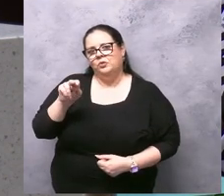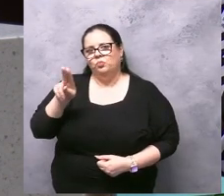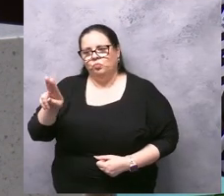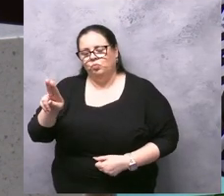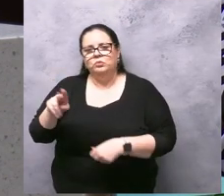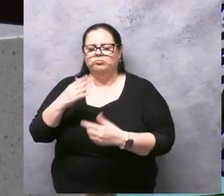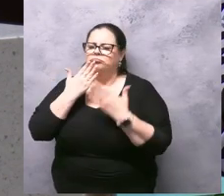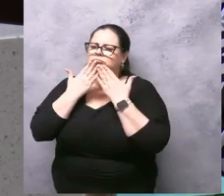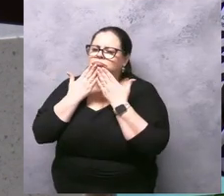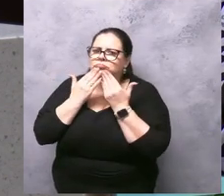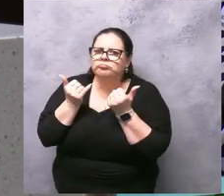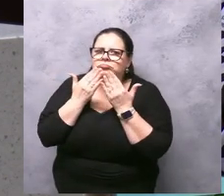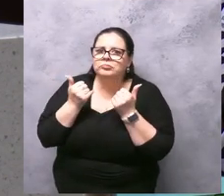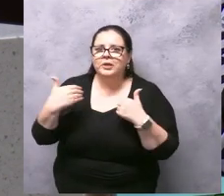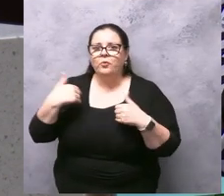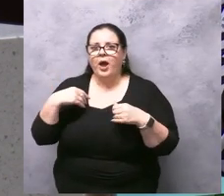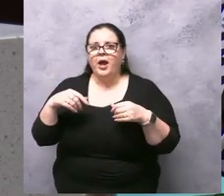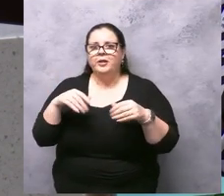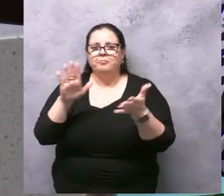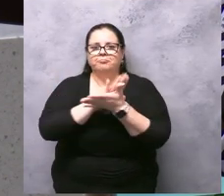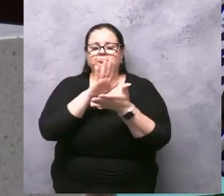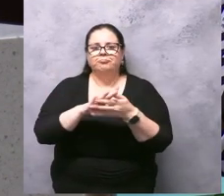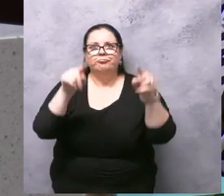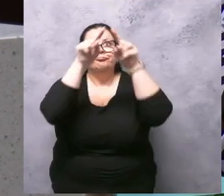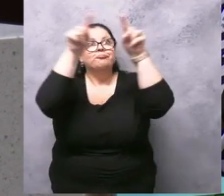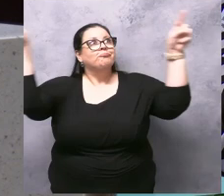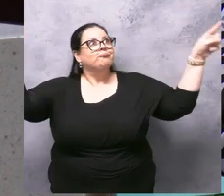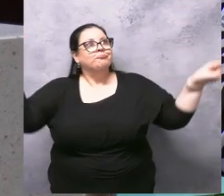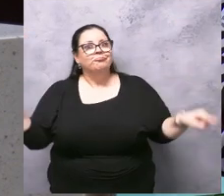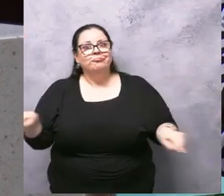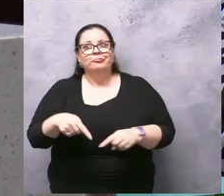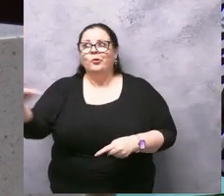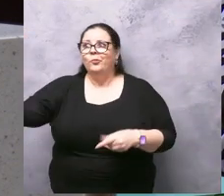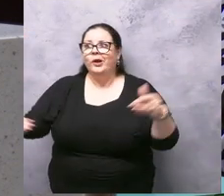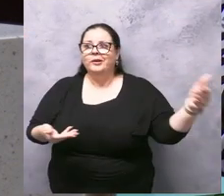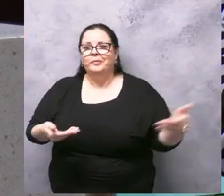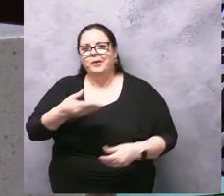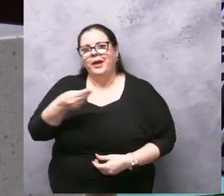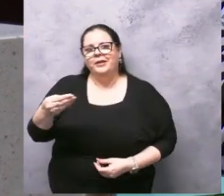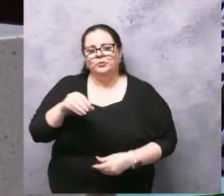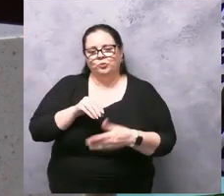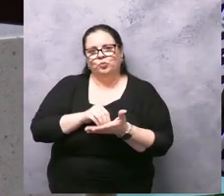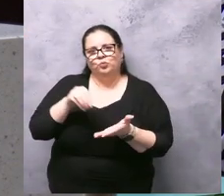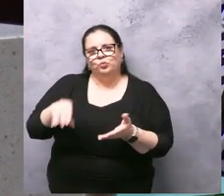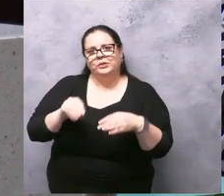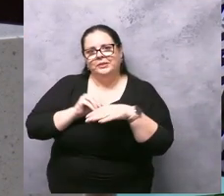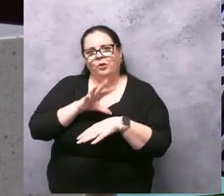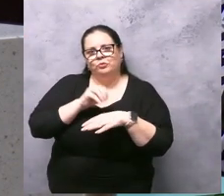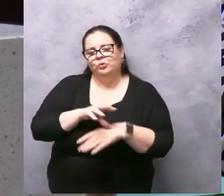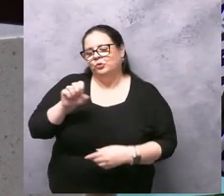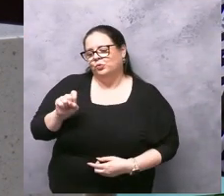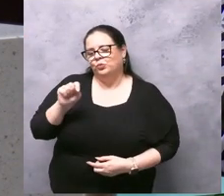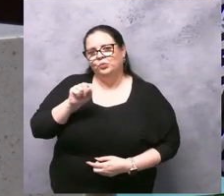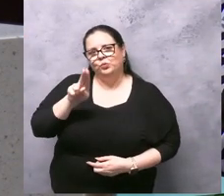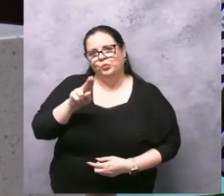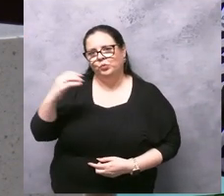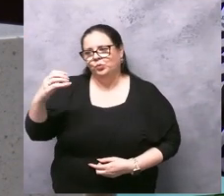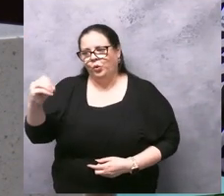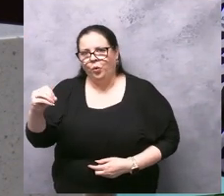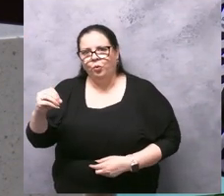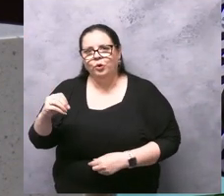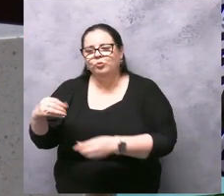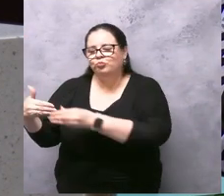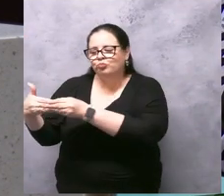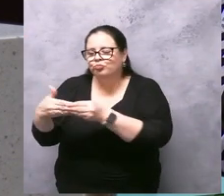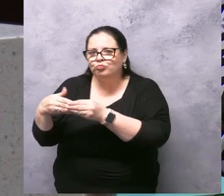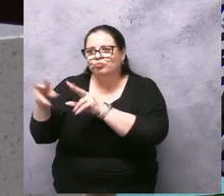I had a welcome banner when I got there, and the student council, STUCO, took me around and gave me the tour of